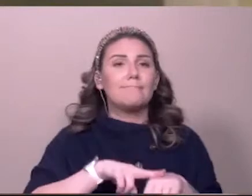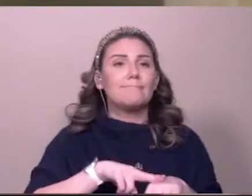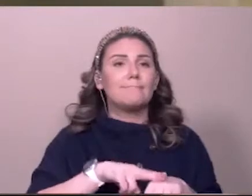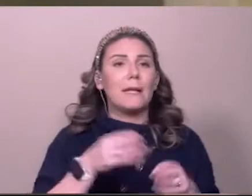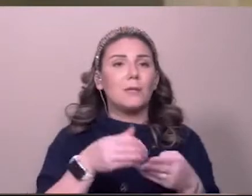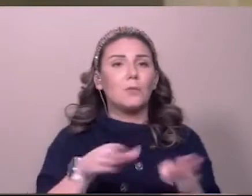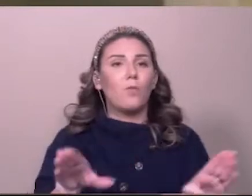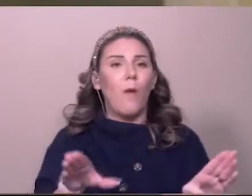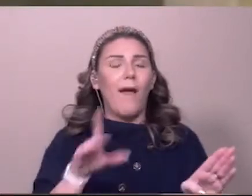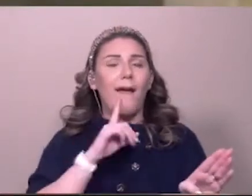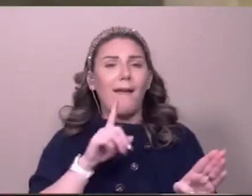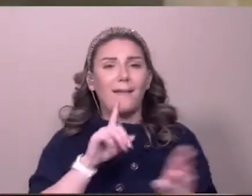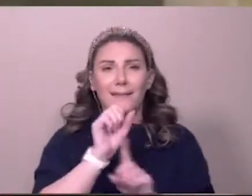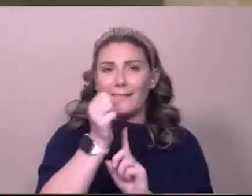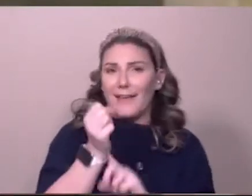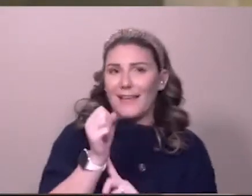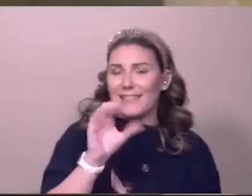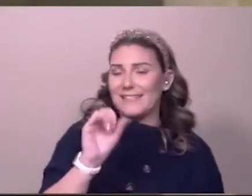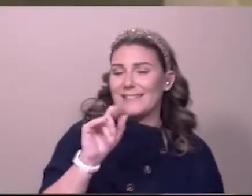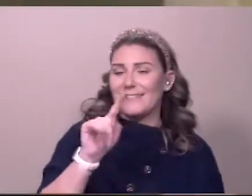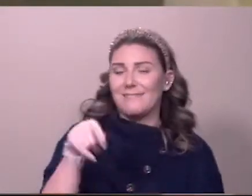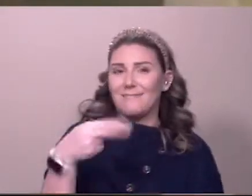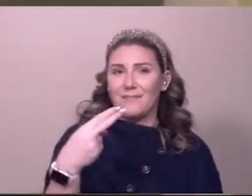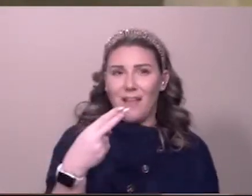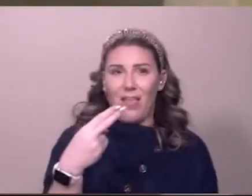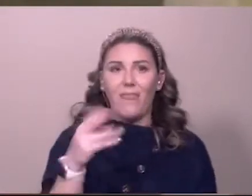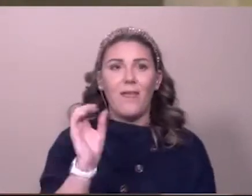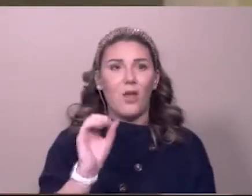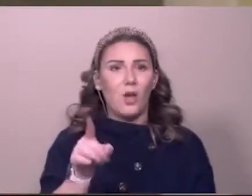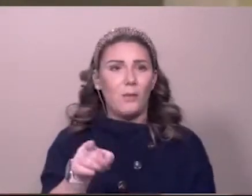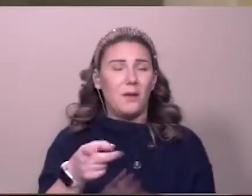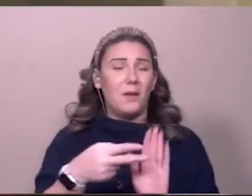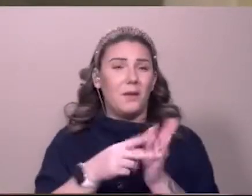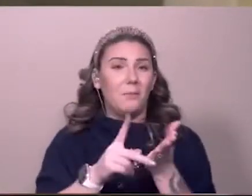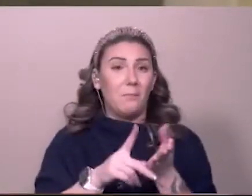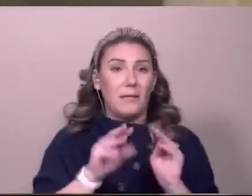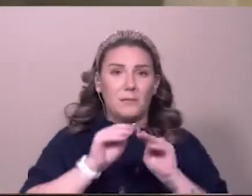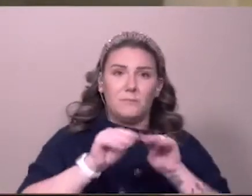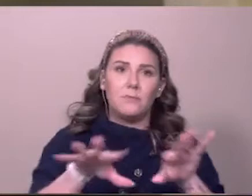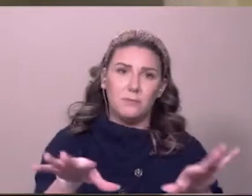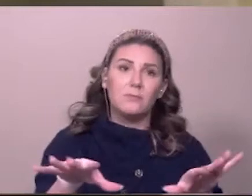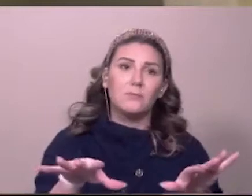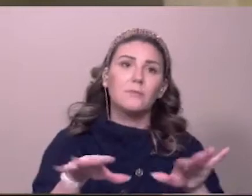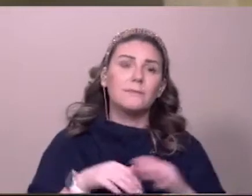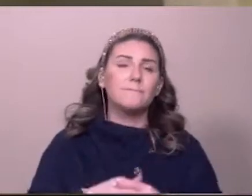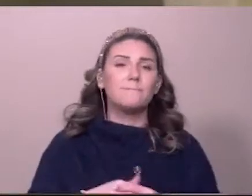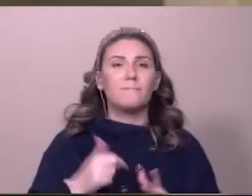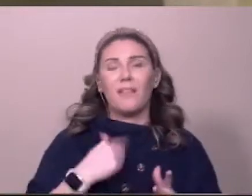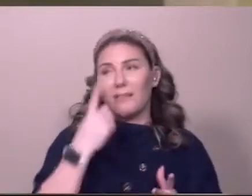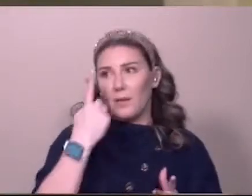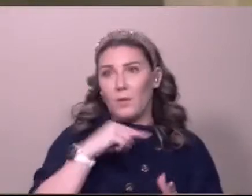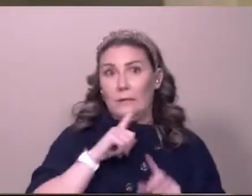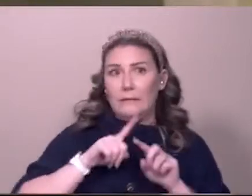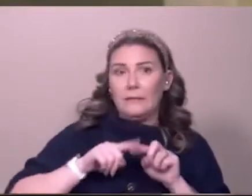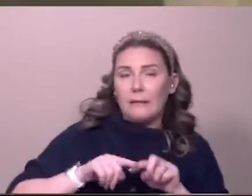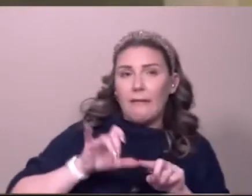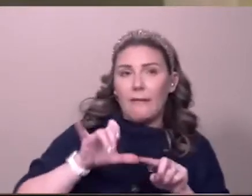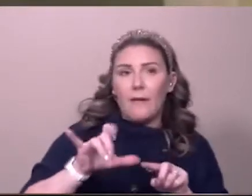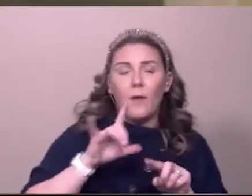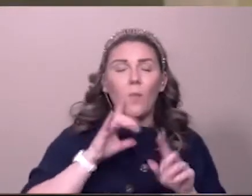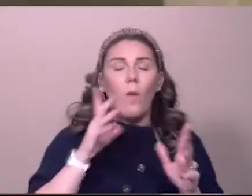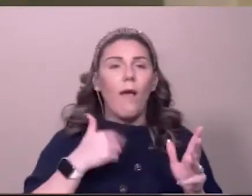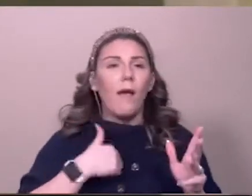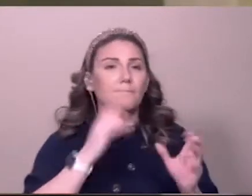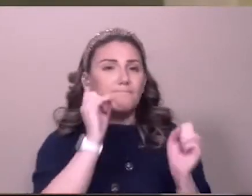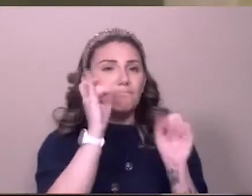a stealth variant, it probably means that it's already fairly widely dispersed, and I think we're counting on that. I think the thing I've been amazed with,